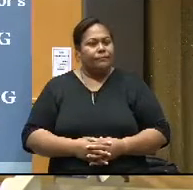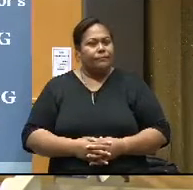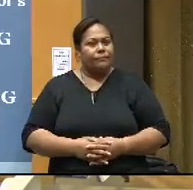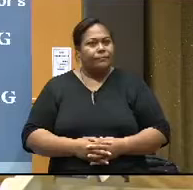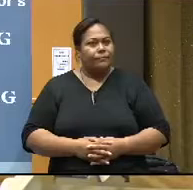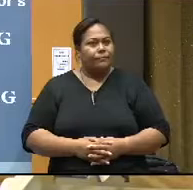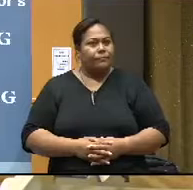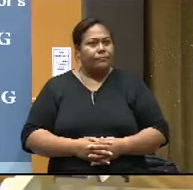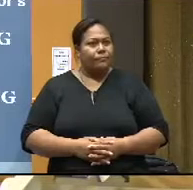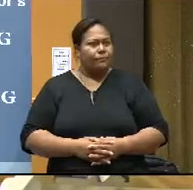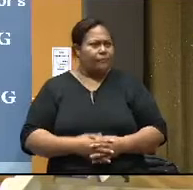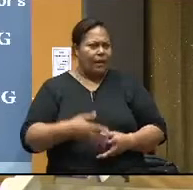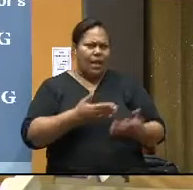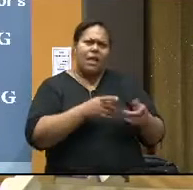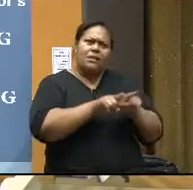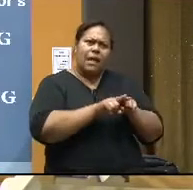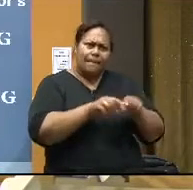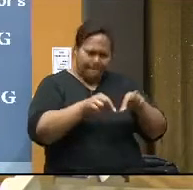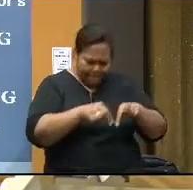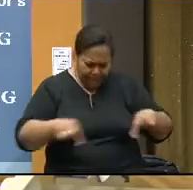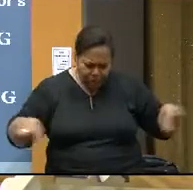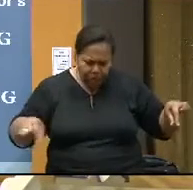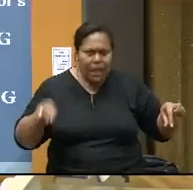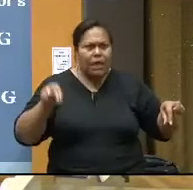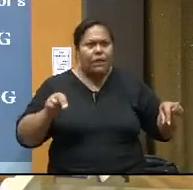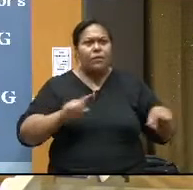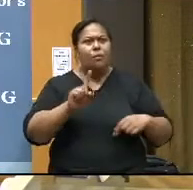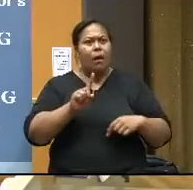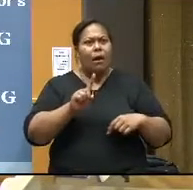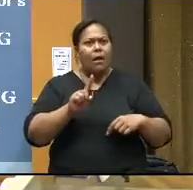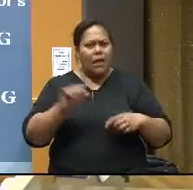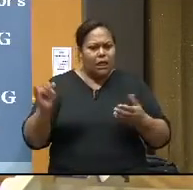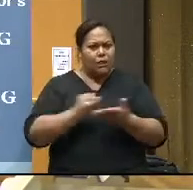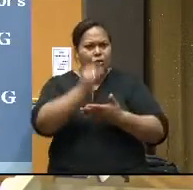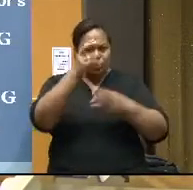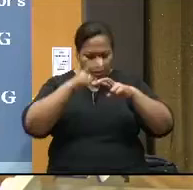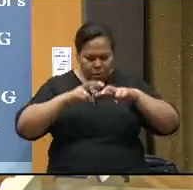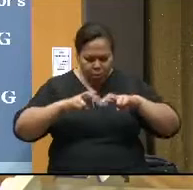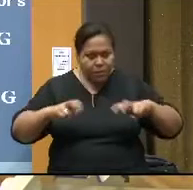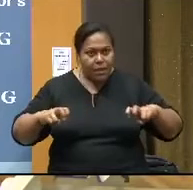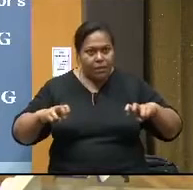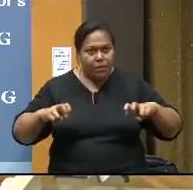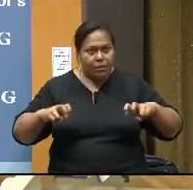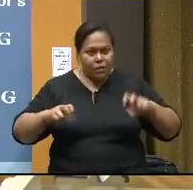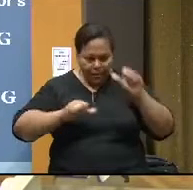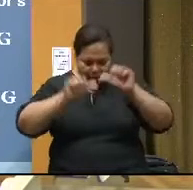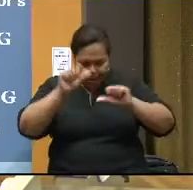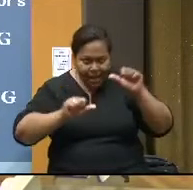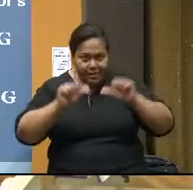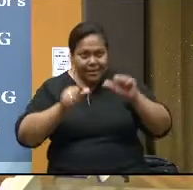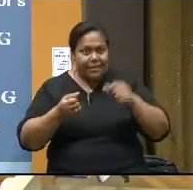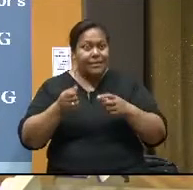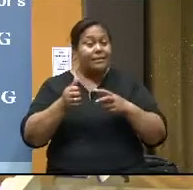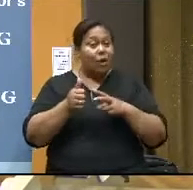This measurement needs to lead to genuine institutional research, analytics,